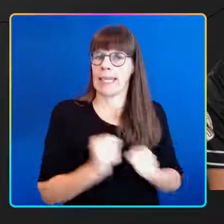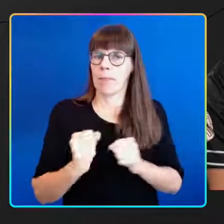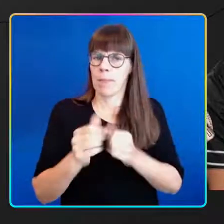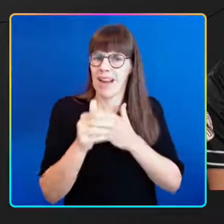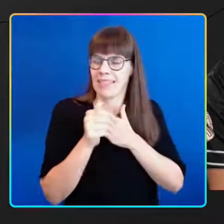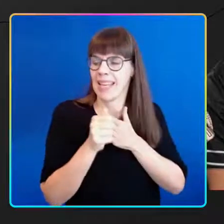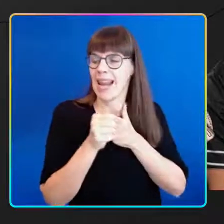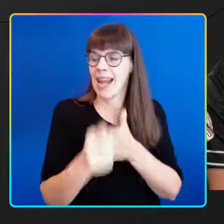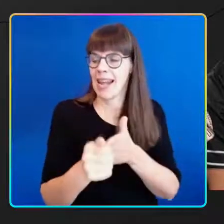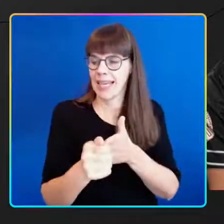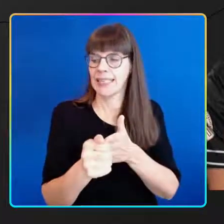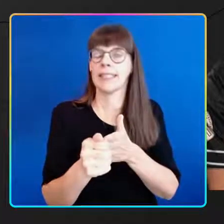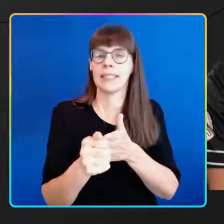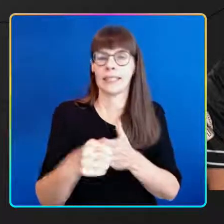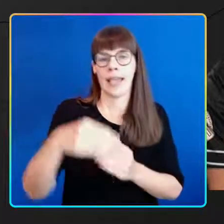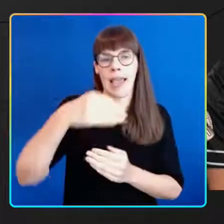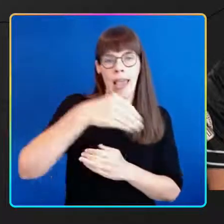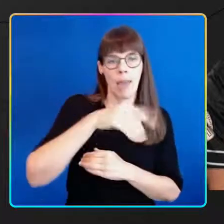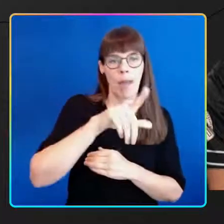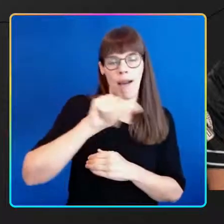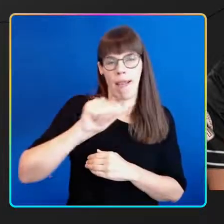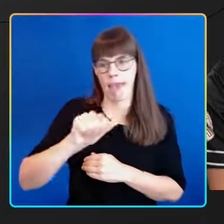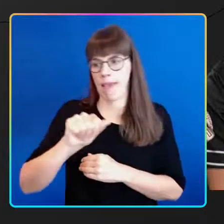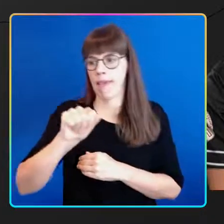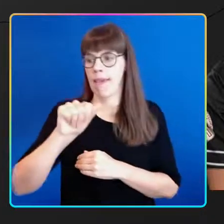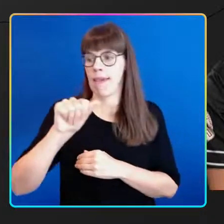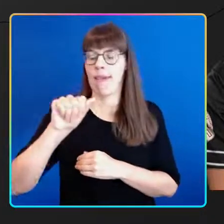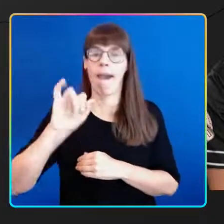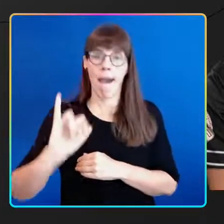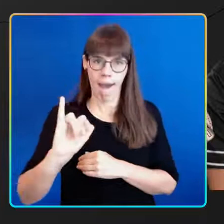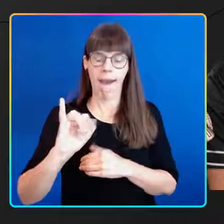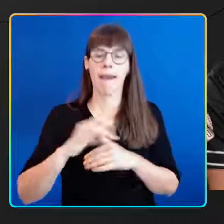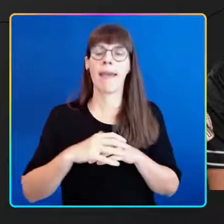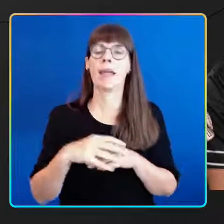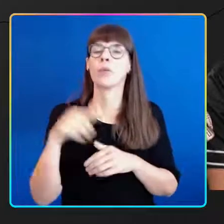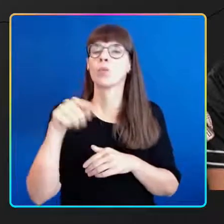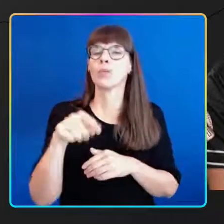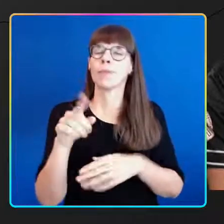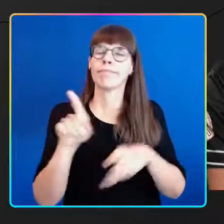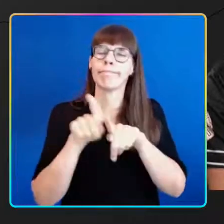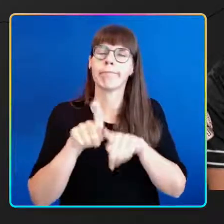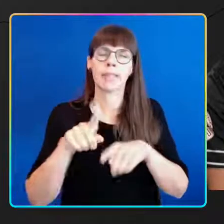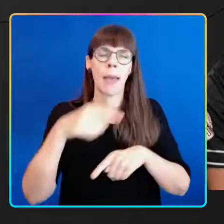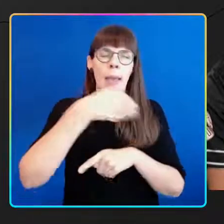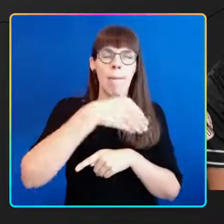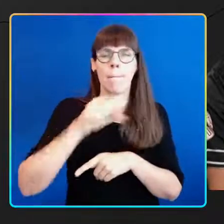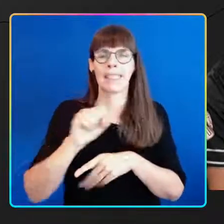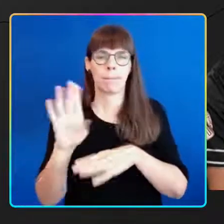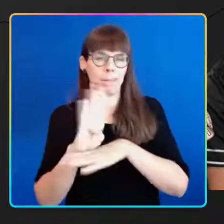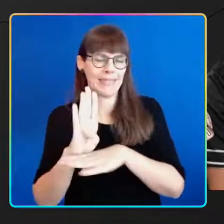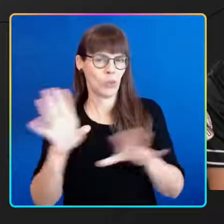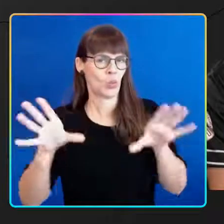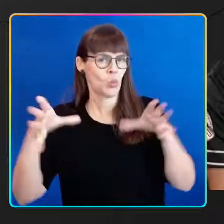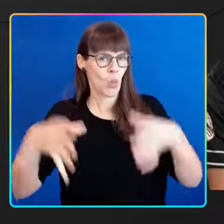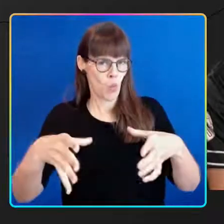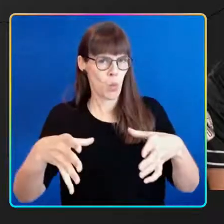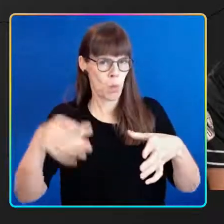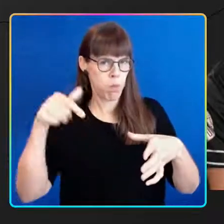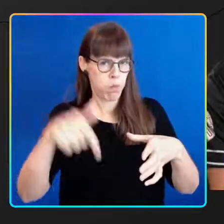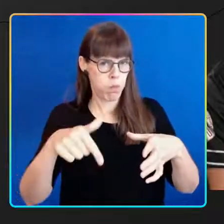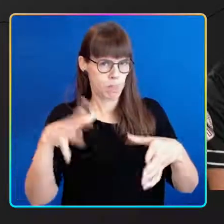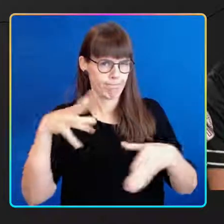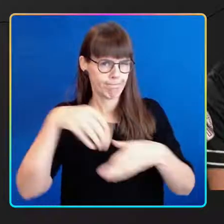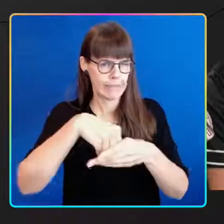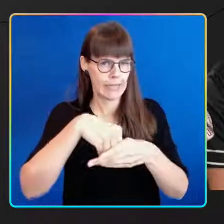in Cognizant Microsoft Business Group. So what I do is I have